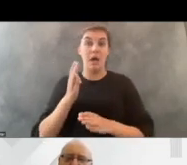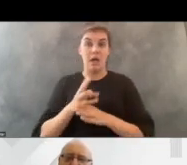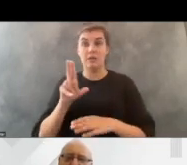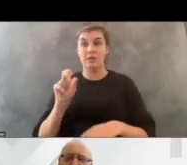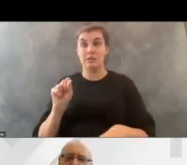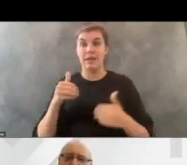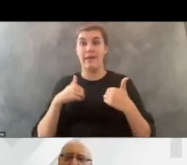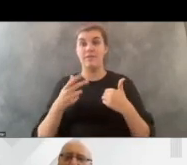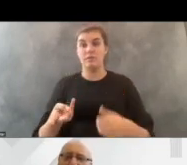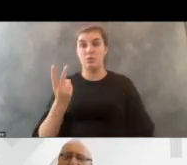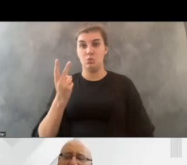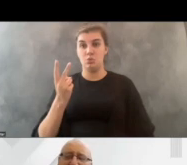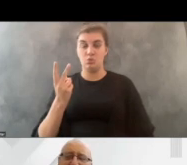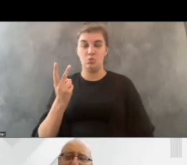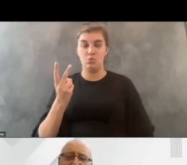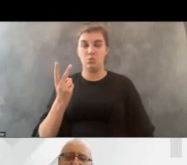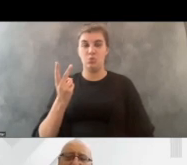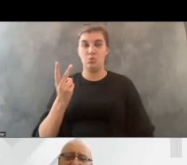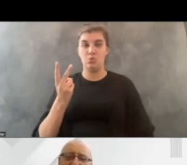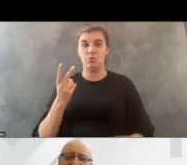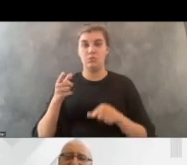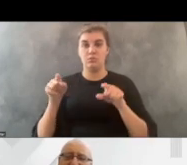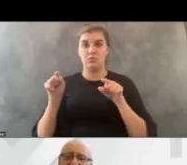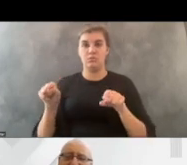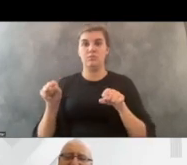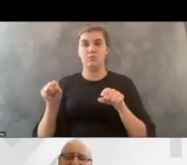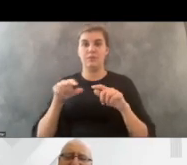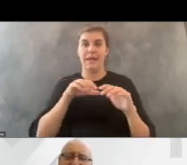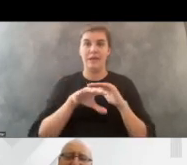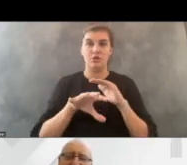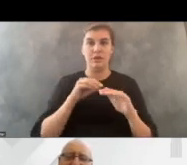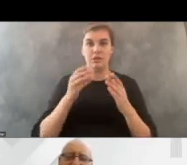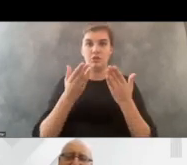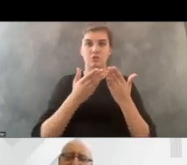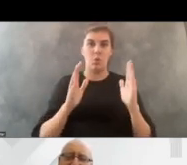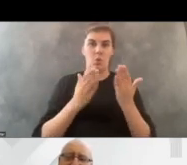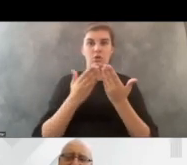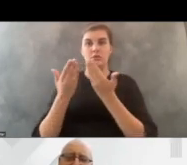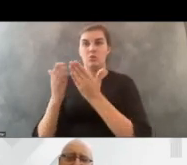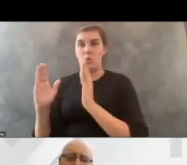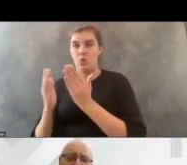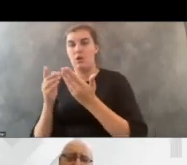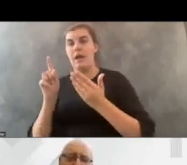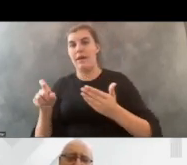walk indication. So let's go through those of R308.